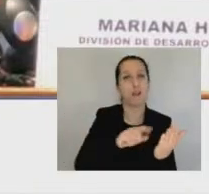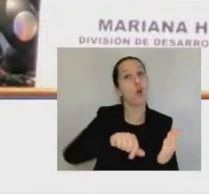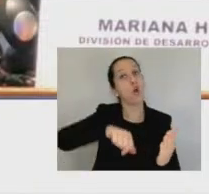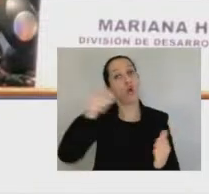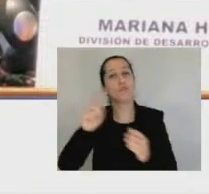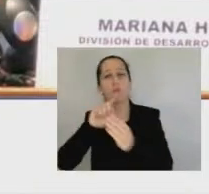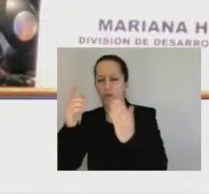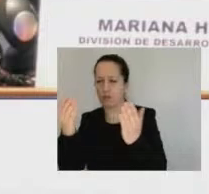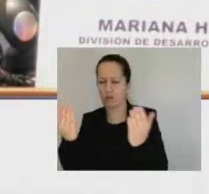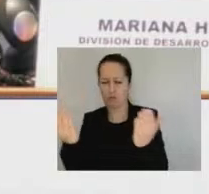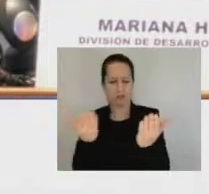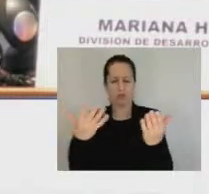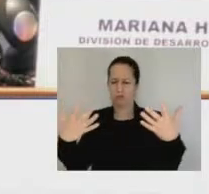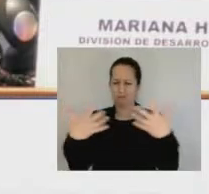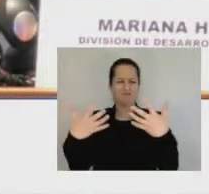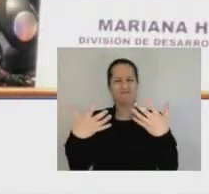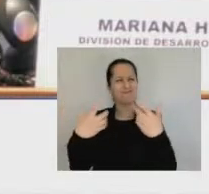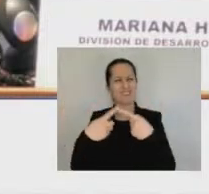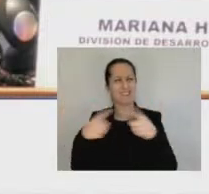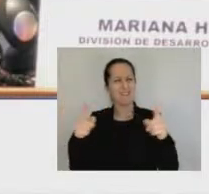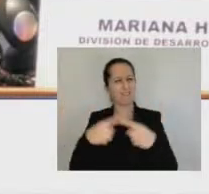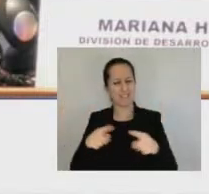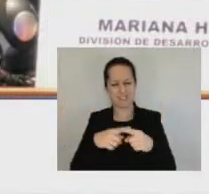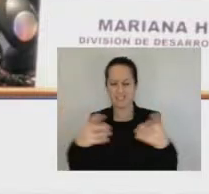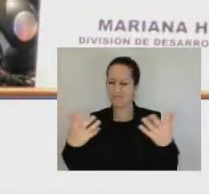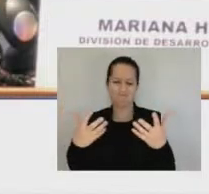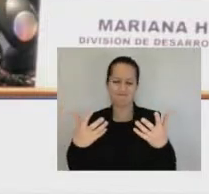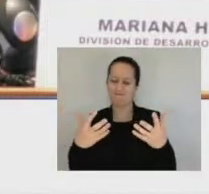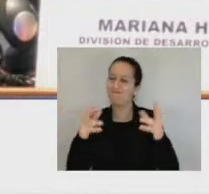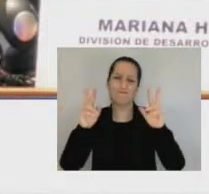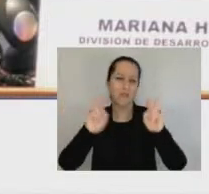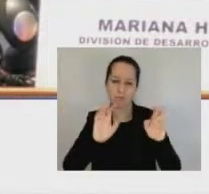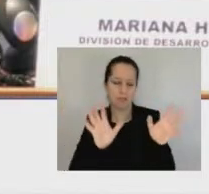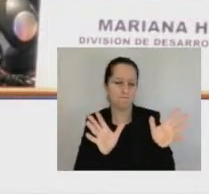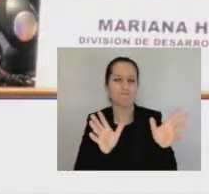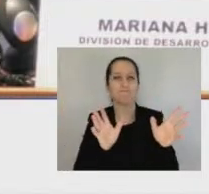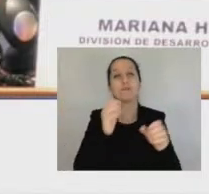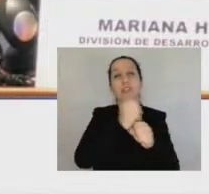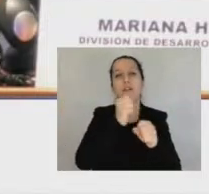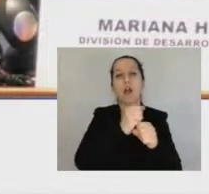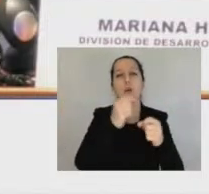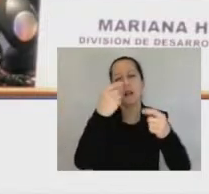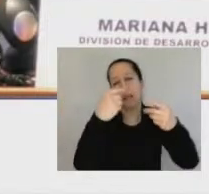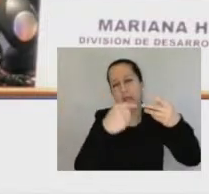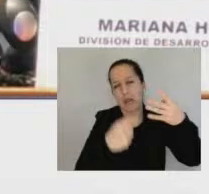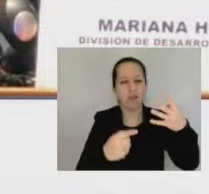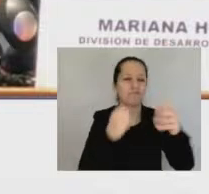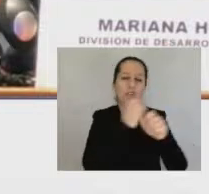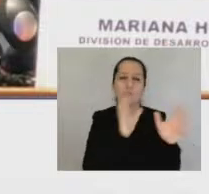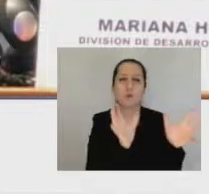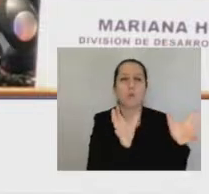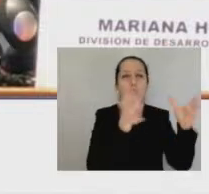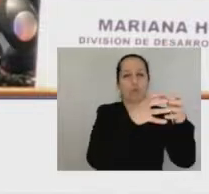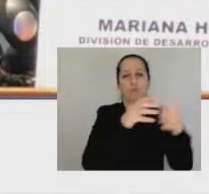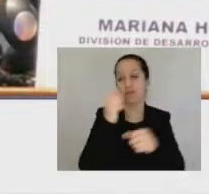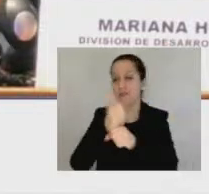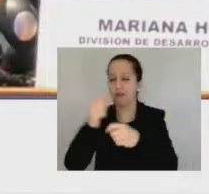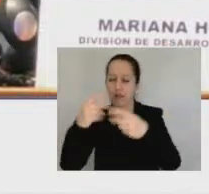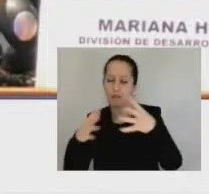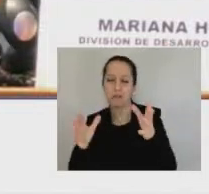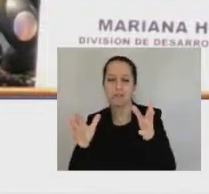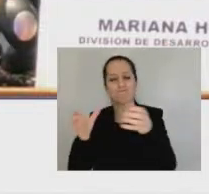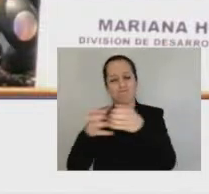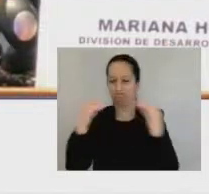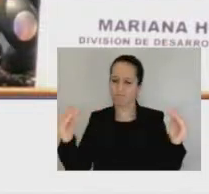was not homogeneous. So we had to have wider groups, and there we lost